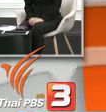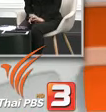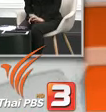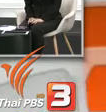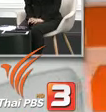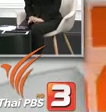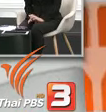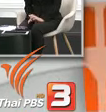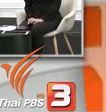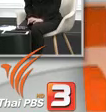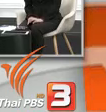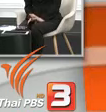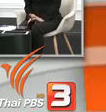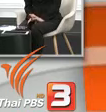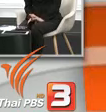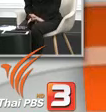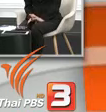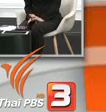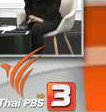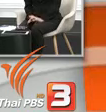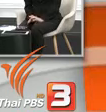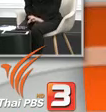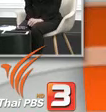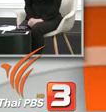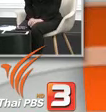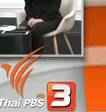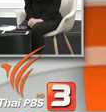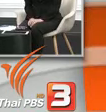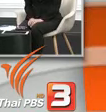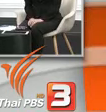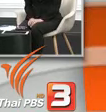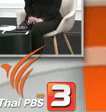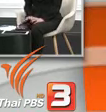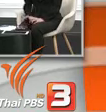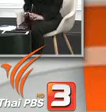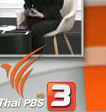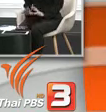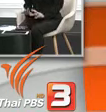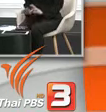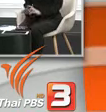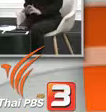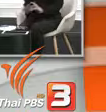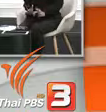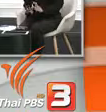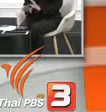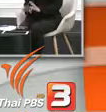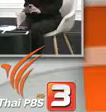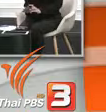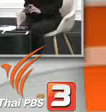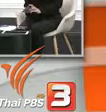arguing for and against General Prayut Chan-o-cha, and in which actually